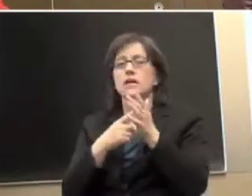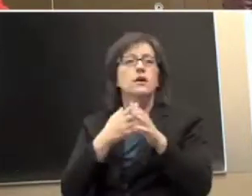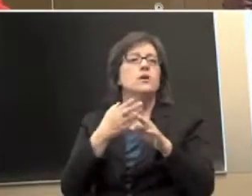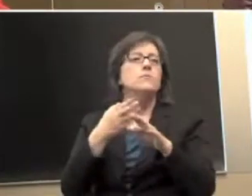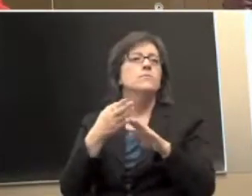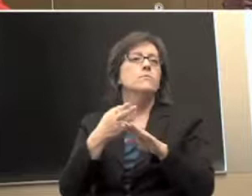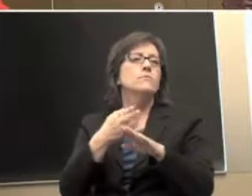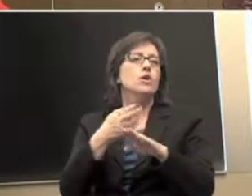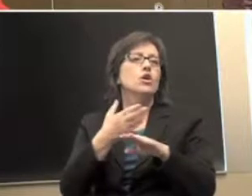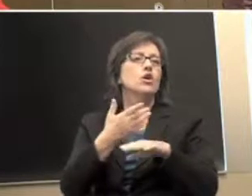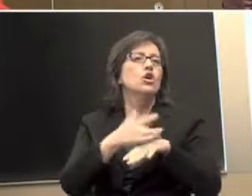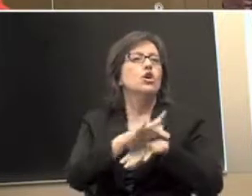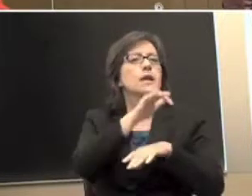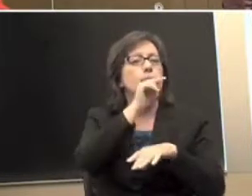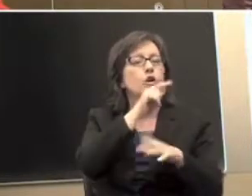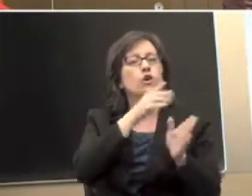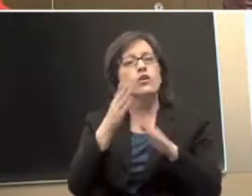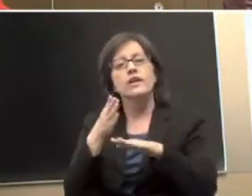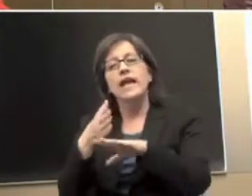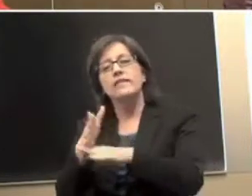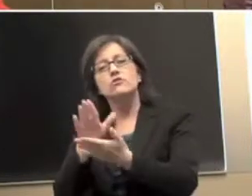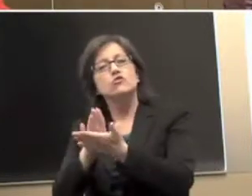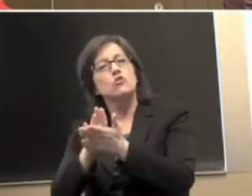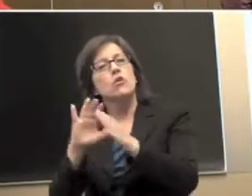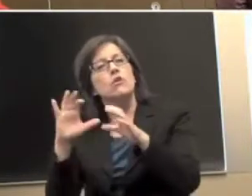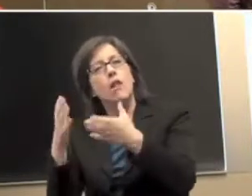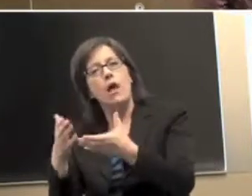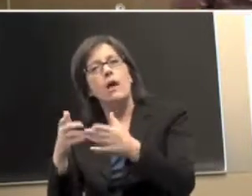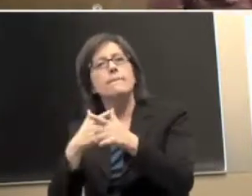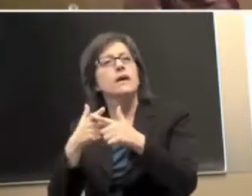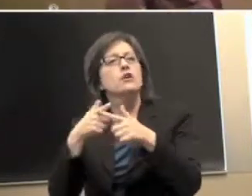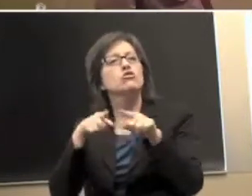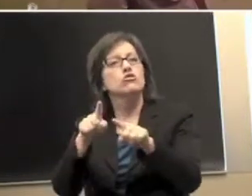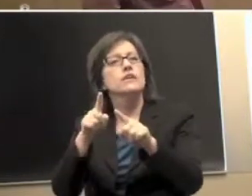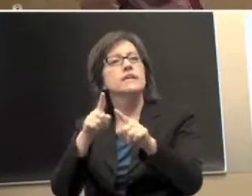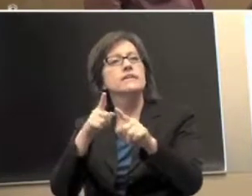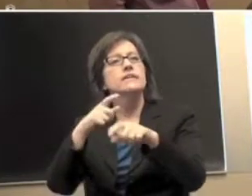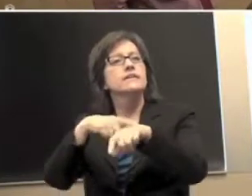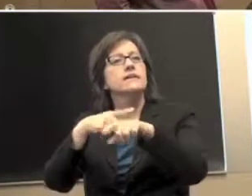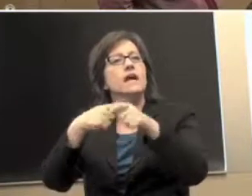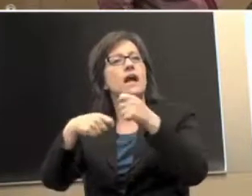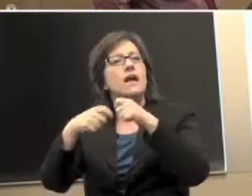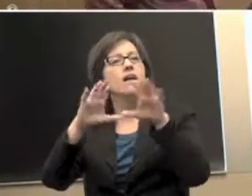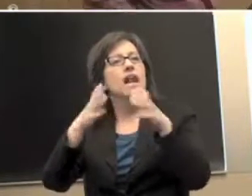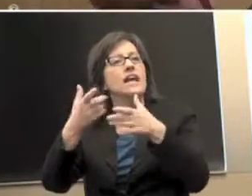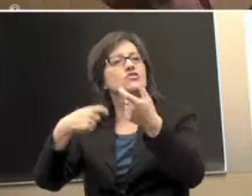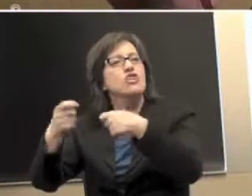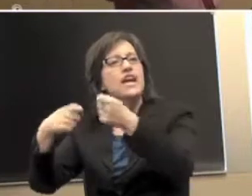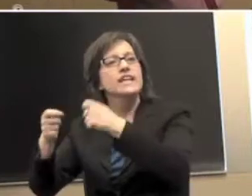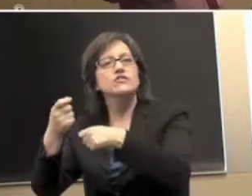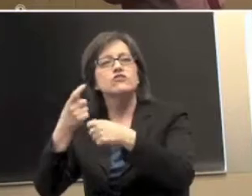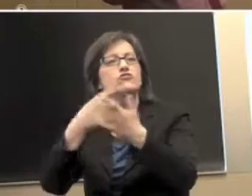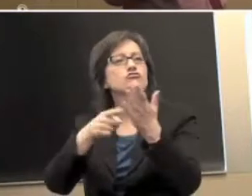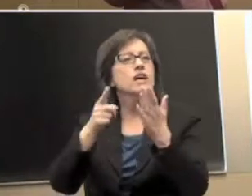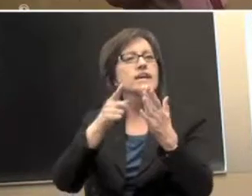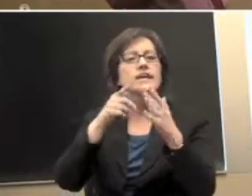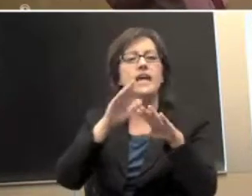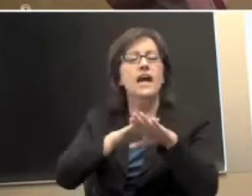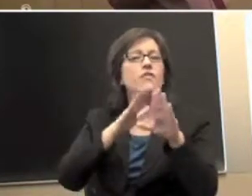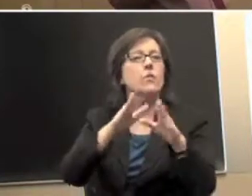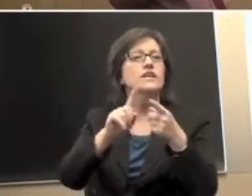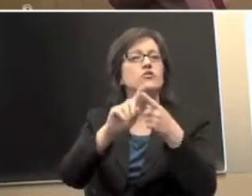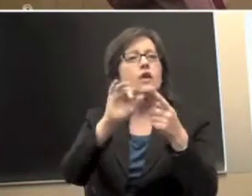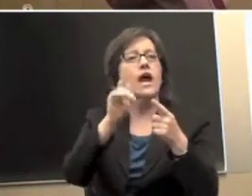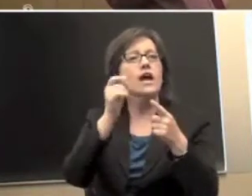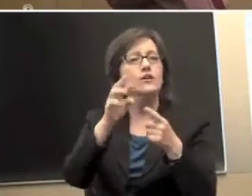school club, passing period, because sometimes they go right by each other. They can just check in on their way to the lockers. all right, so one issue is how am I going to identify that